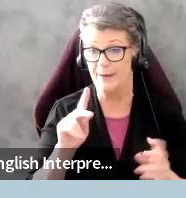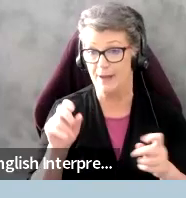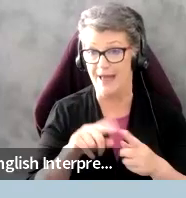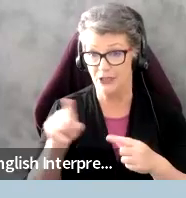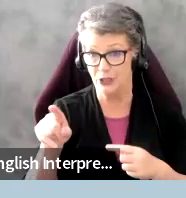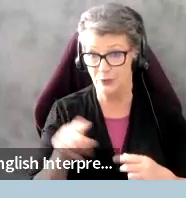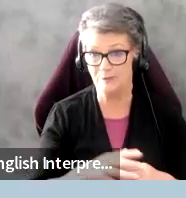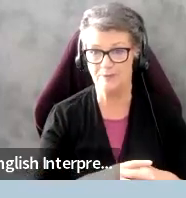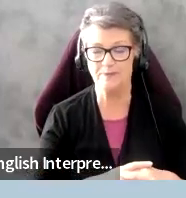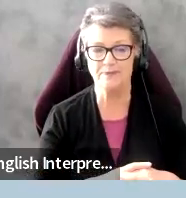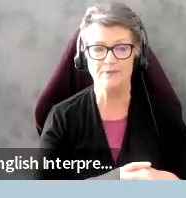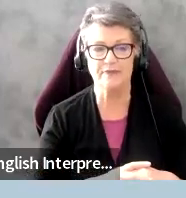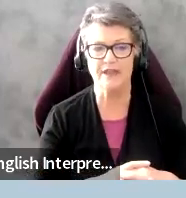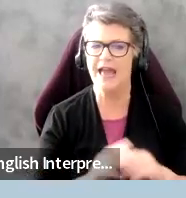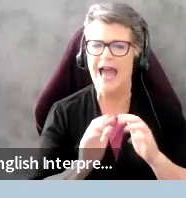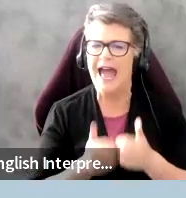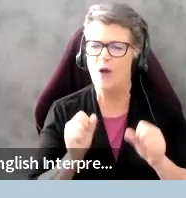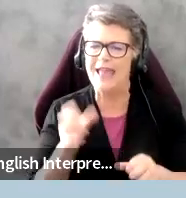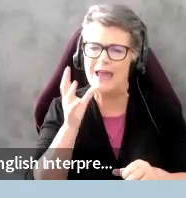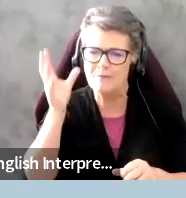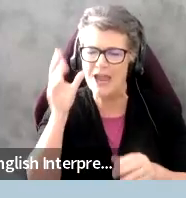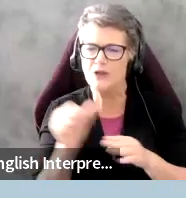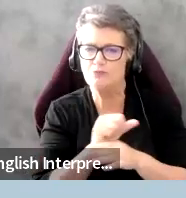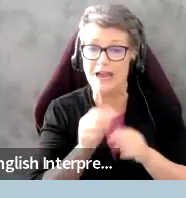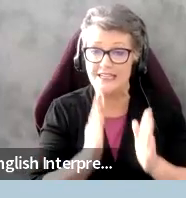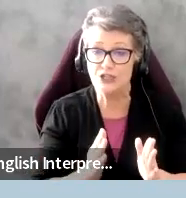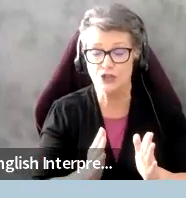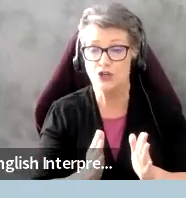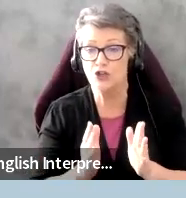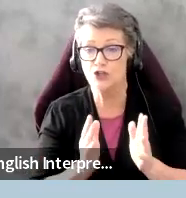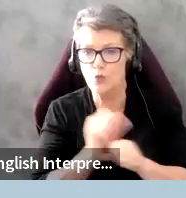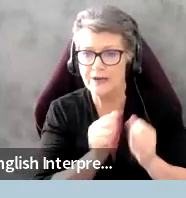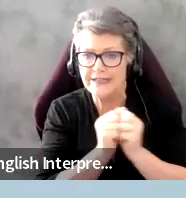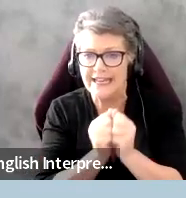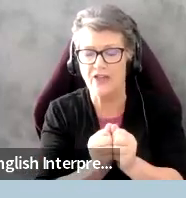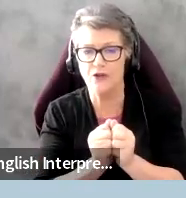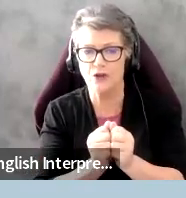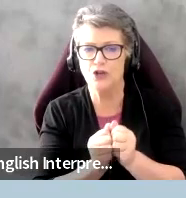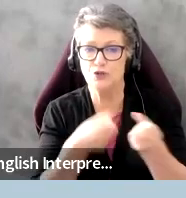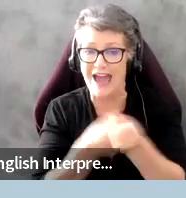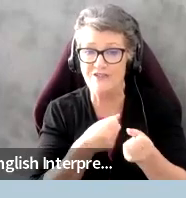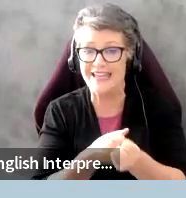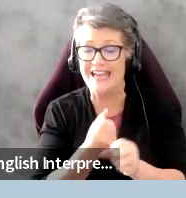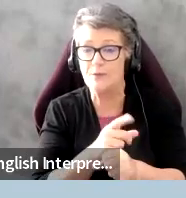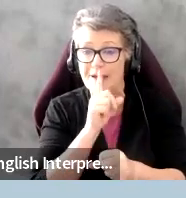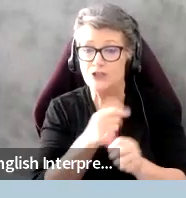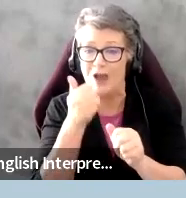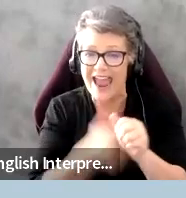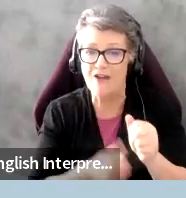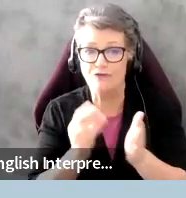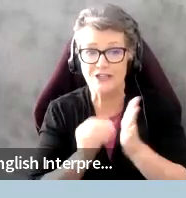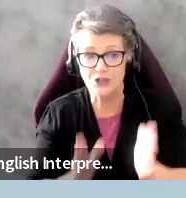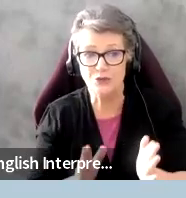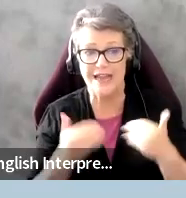you. How can parents and practitioners collaborate to advocate to ensure every student has a way to communicate what they